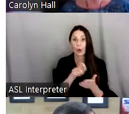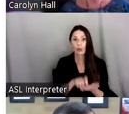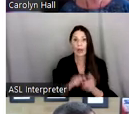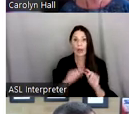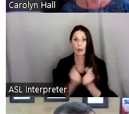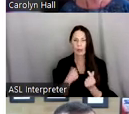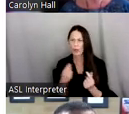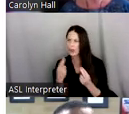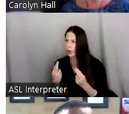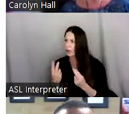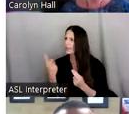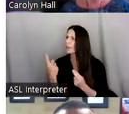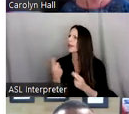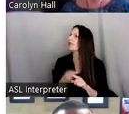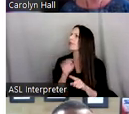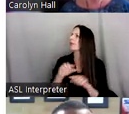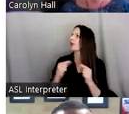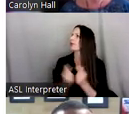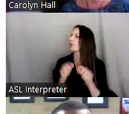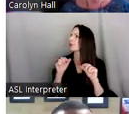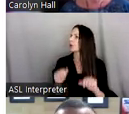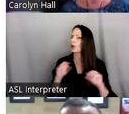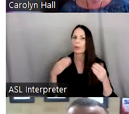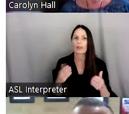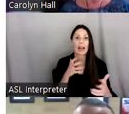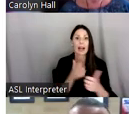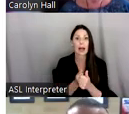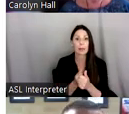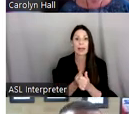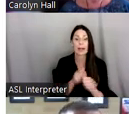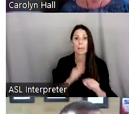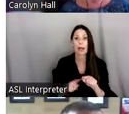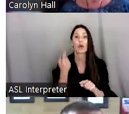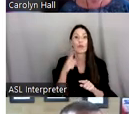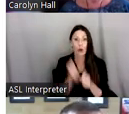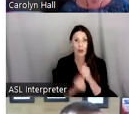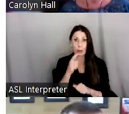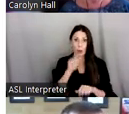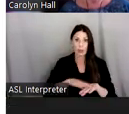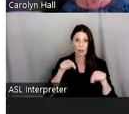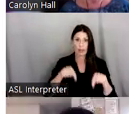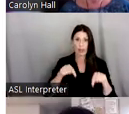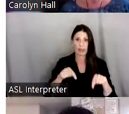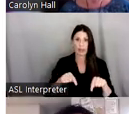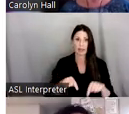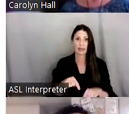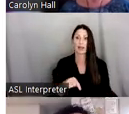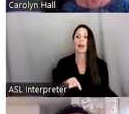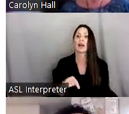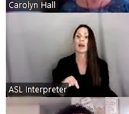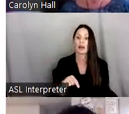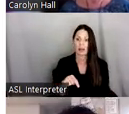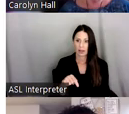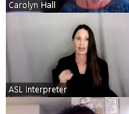someone who's in that group could give an update, but just for everyone who's on to know, Y'all have had one meeting so far.